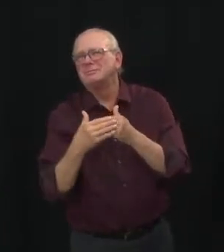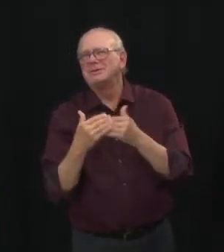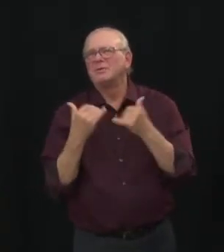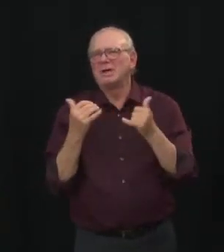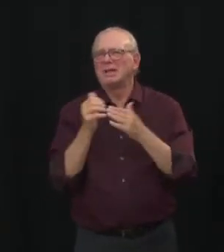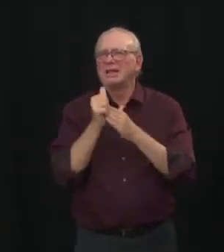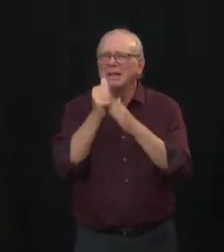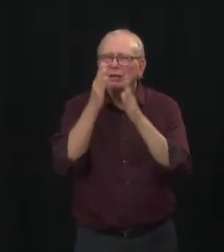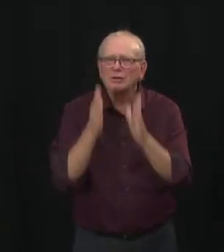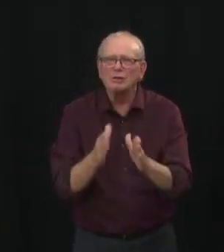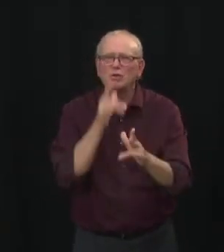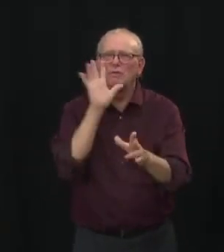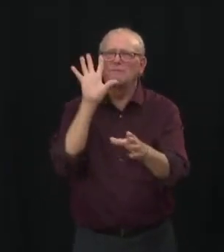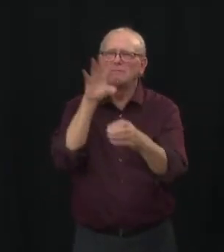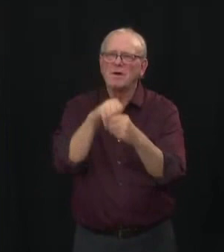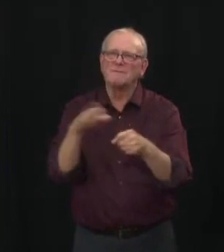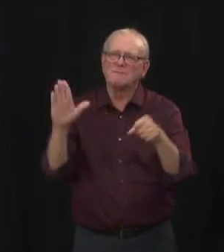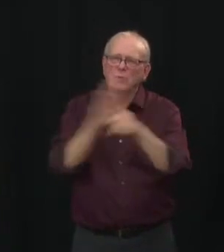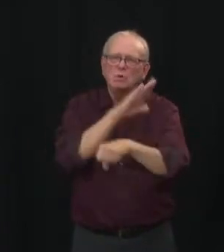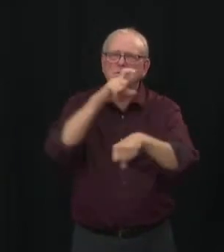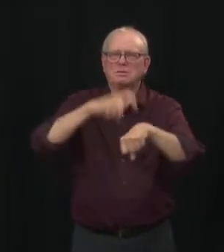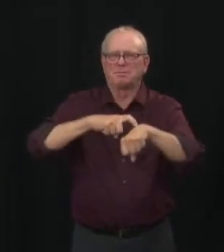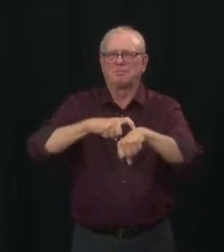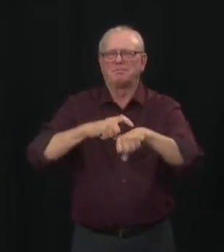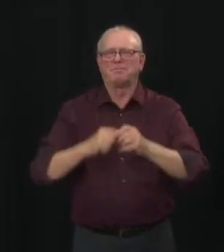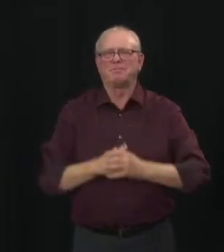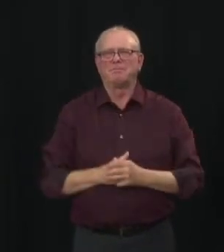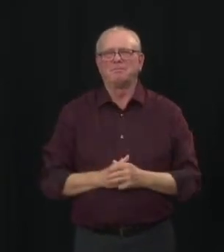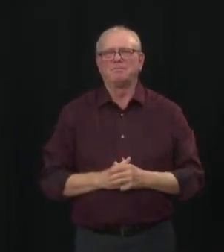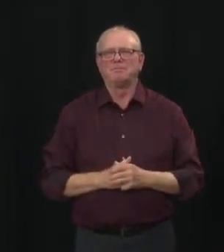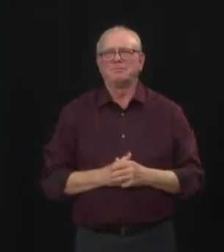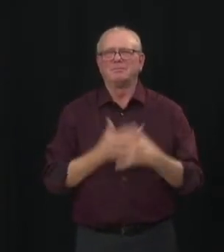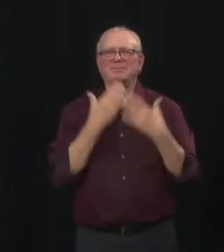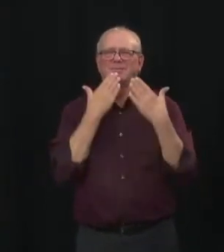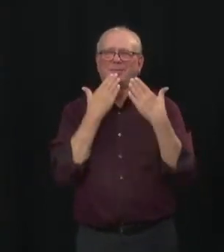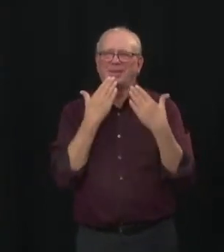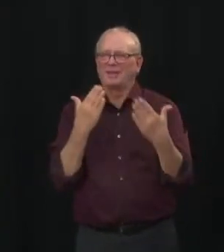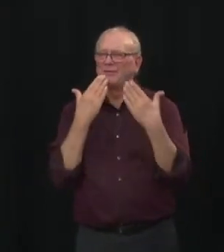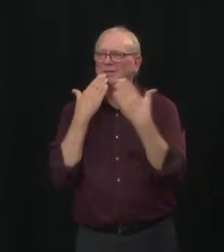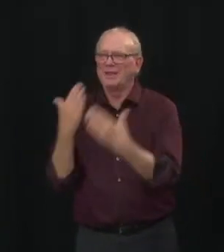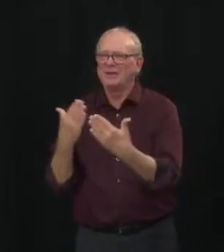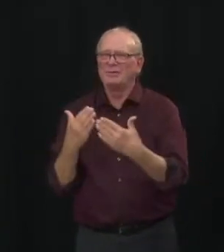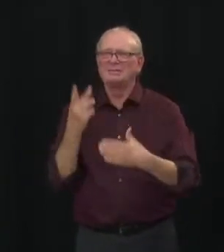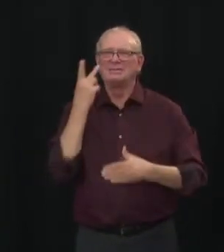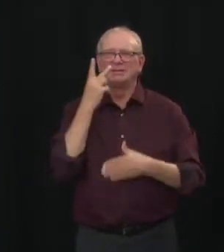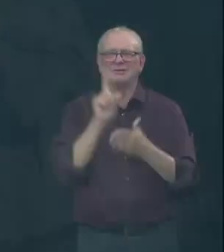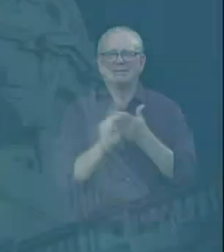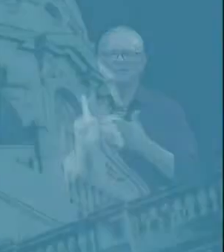Thanks for that, Minister. We'll wrap there. So thanks to you and Dr. Hinshaw, and we'll see you here next week.